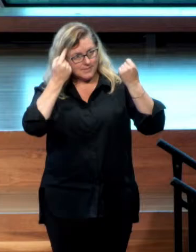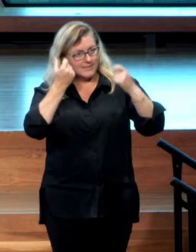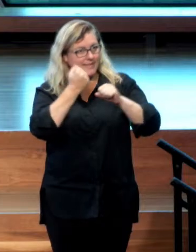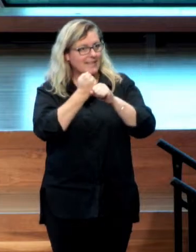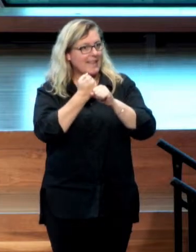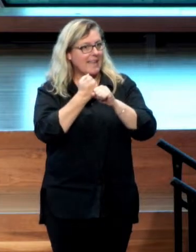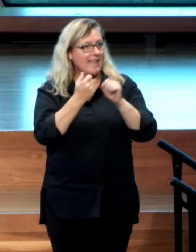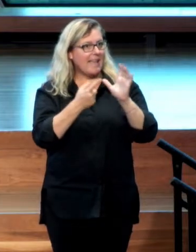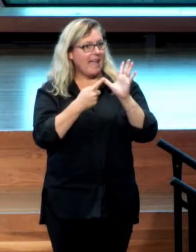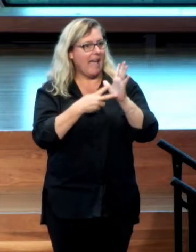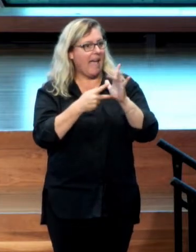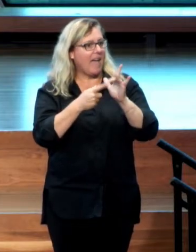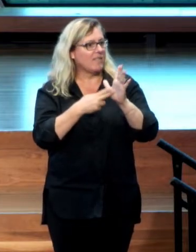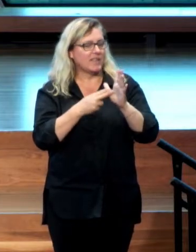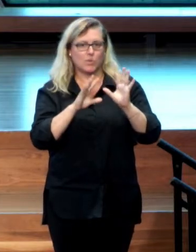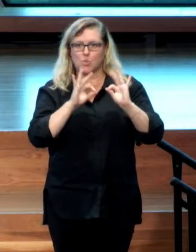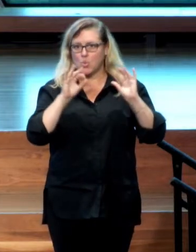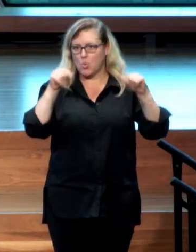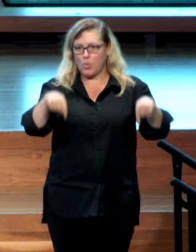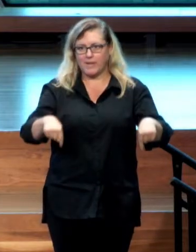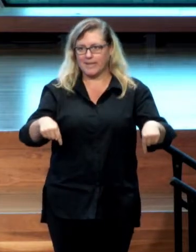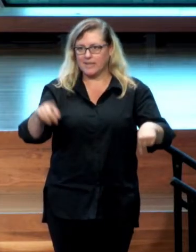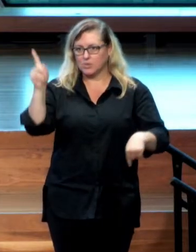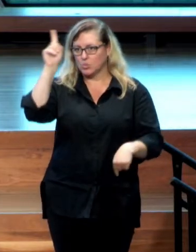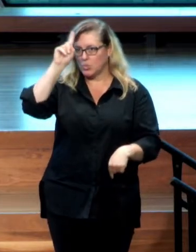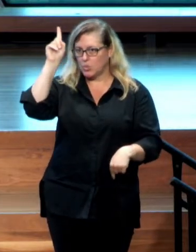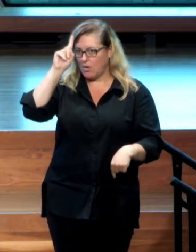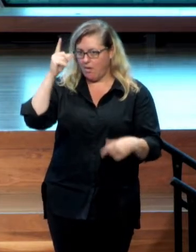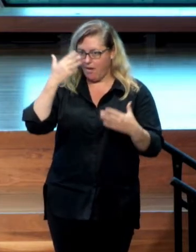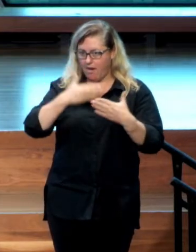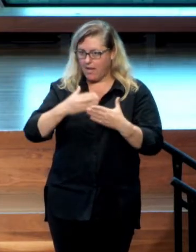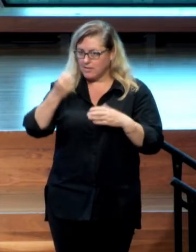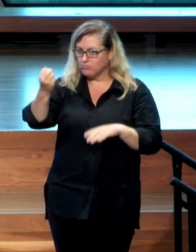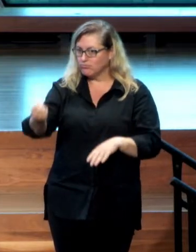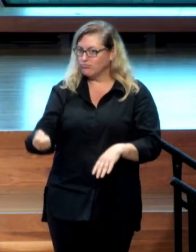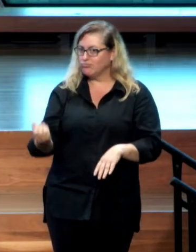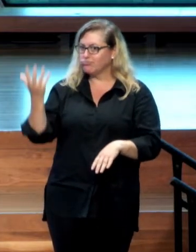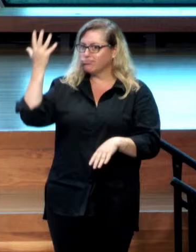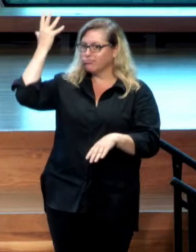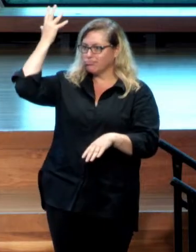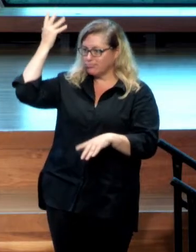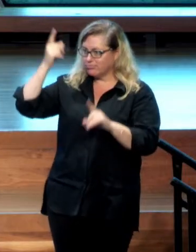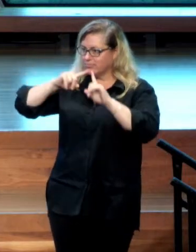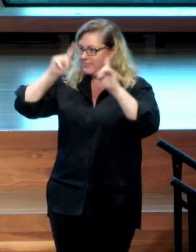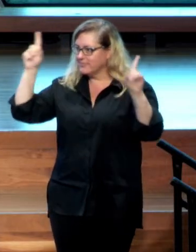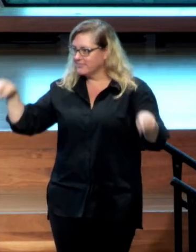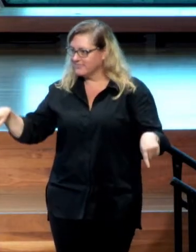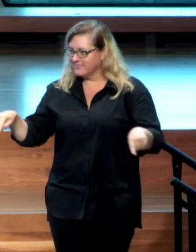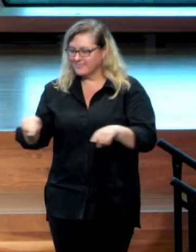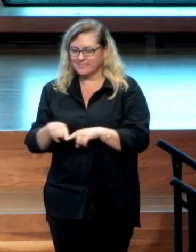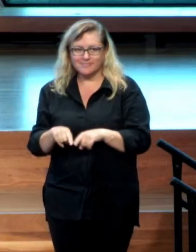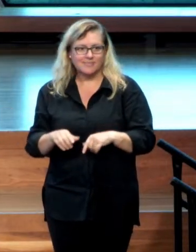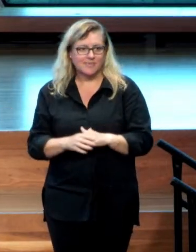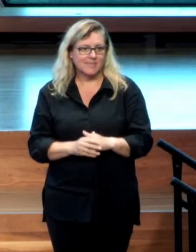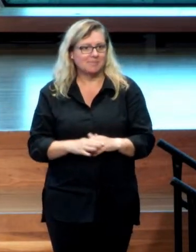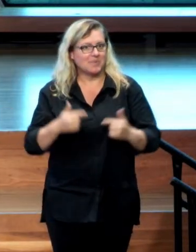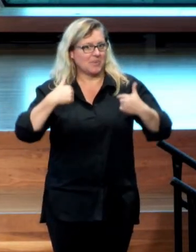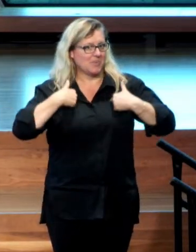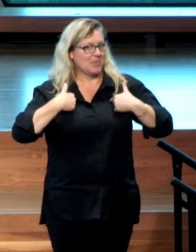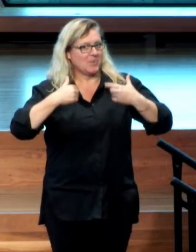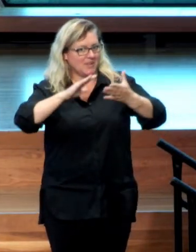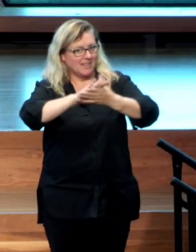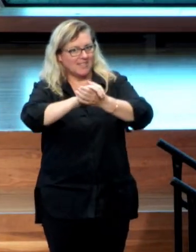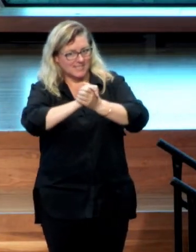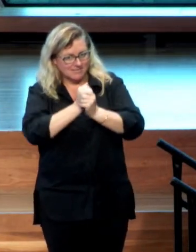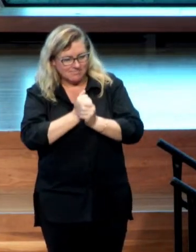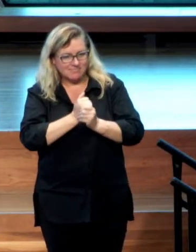that Gavin is not with us here tonight, but there will be a message, is that right, on the screen? I'm delighted.